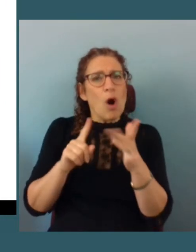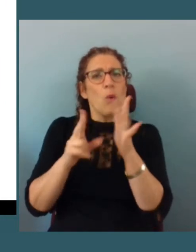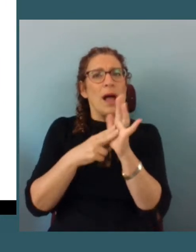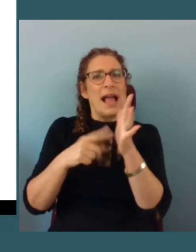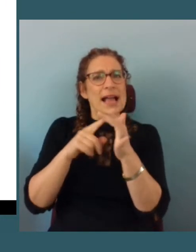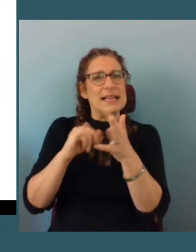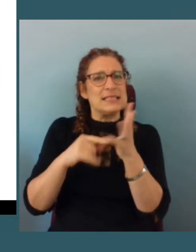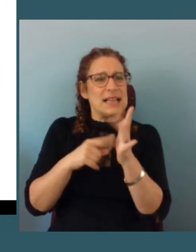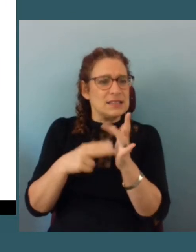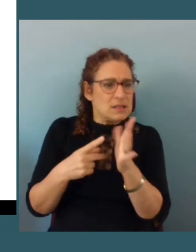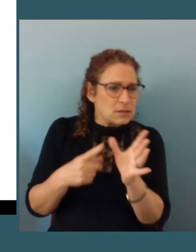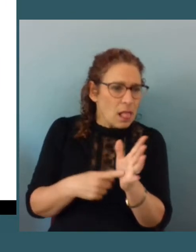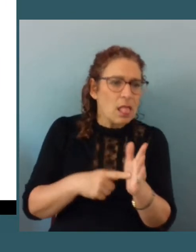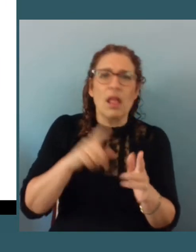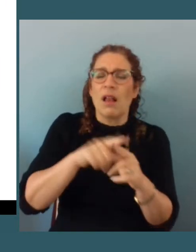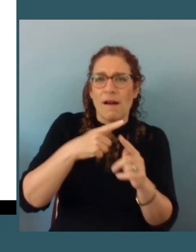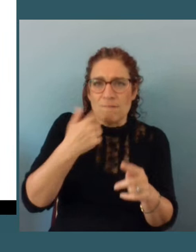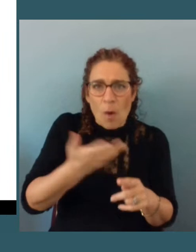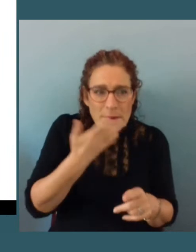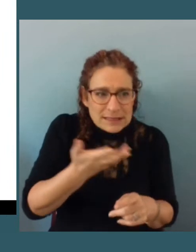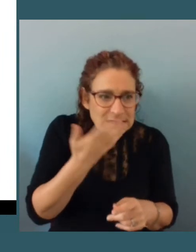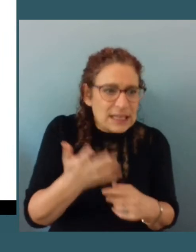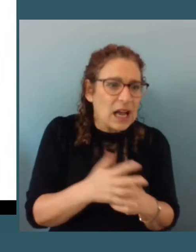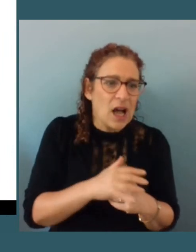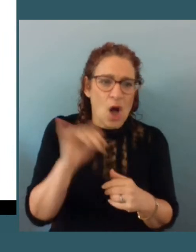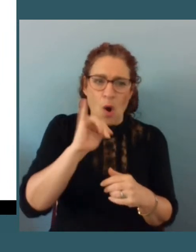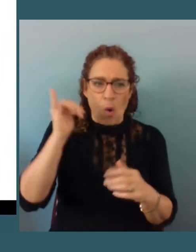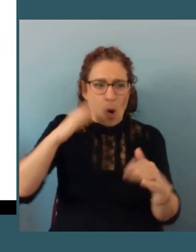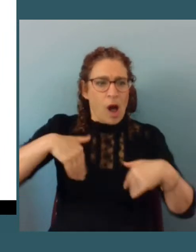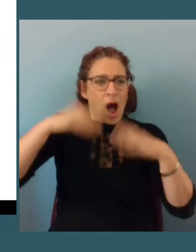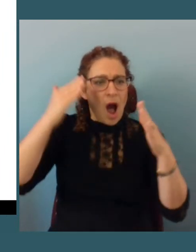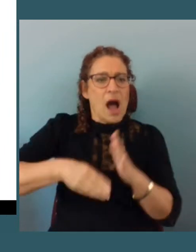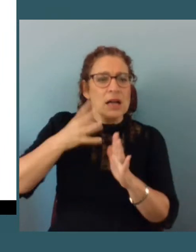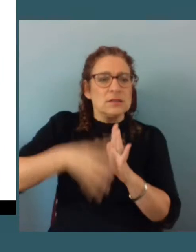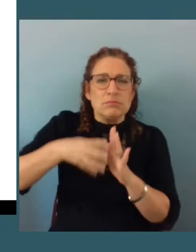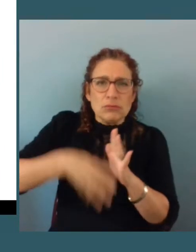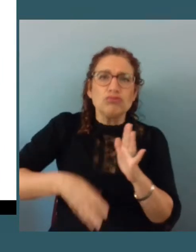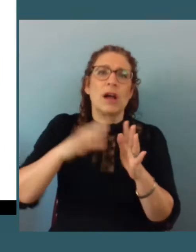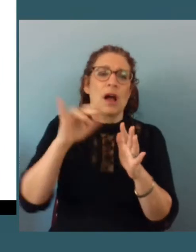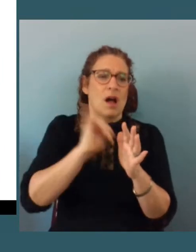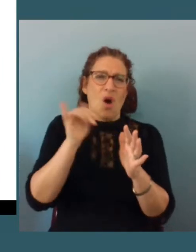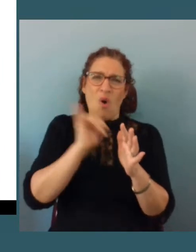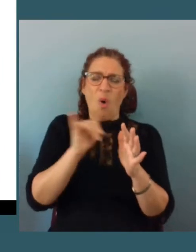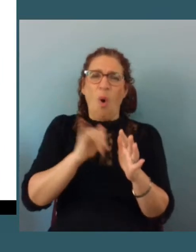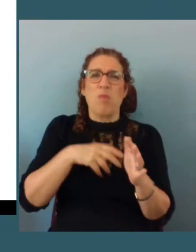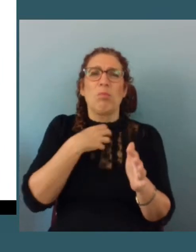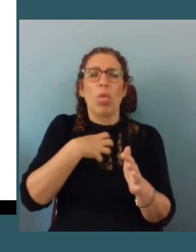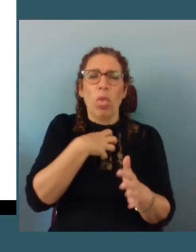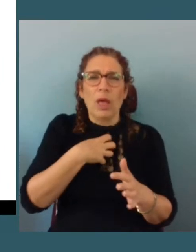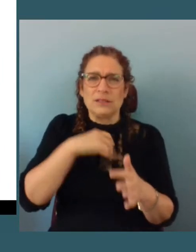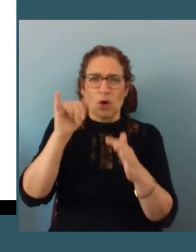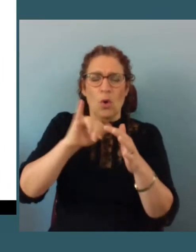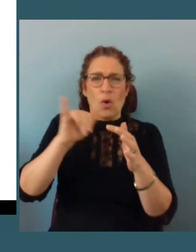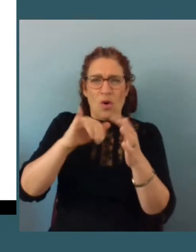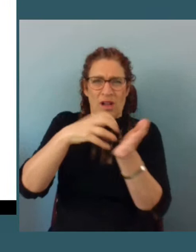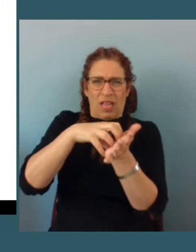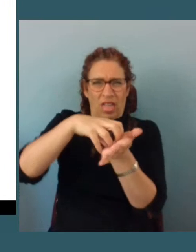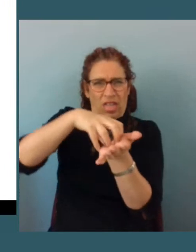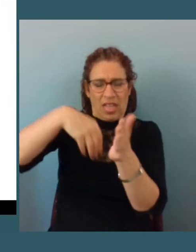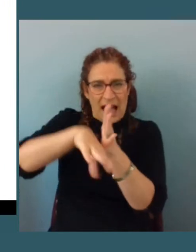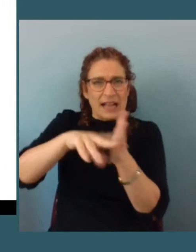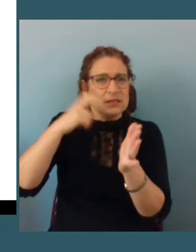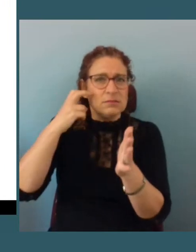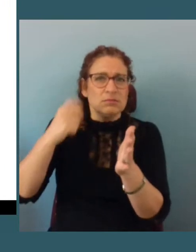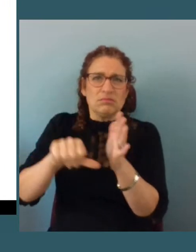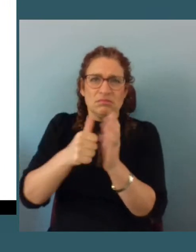colic, and then hindgut, diarrhea, constipation, mucus or bloody stools. And then sort of you can get vomiting